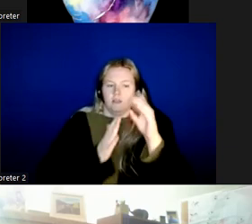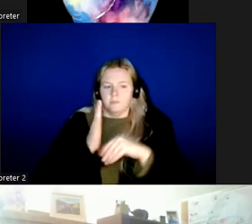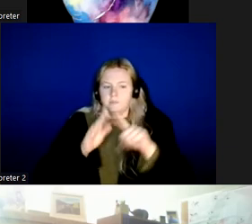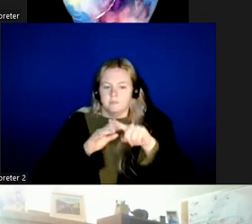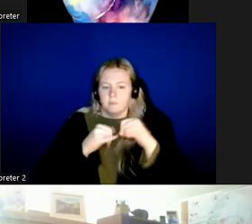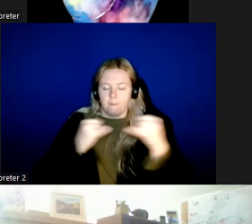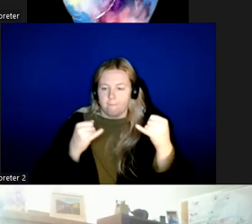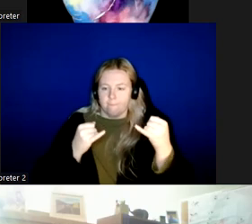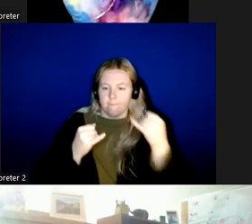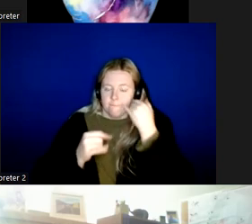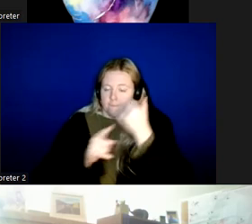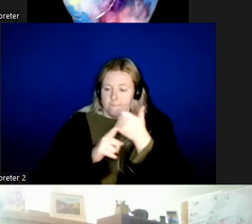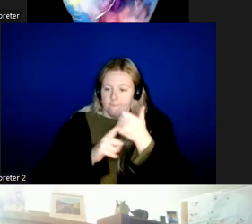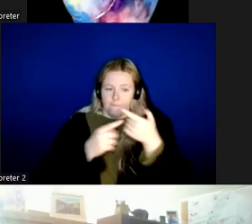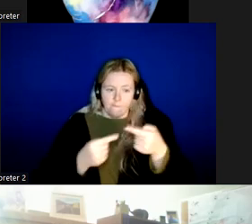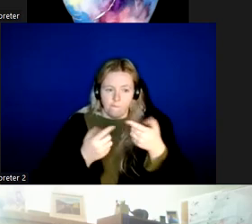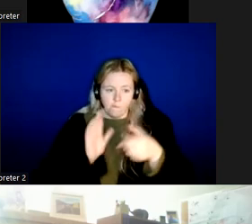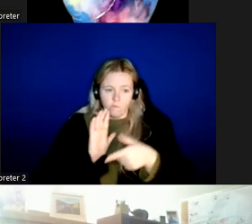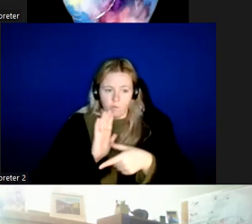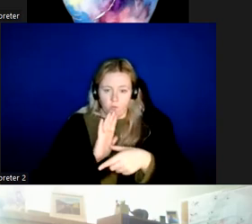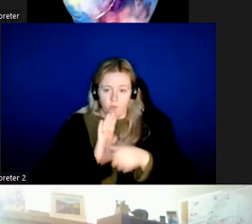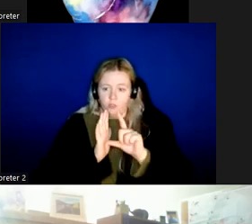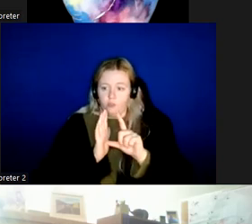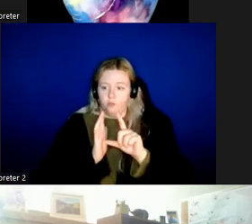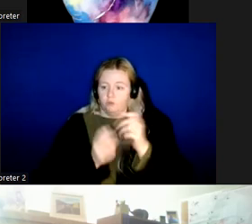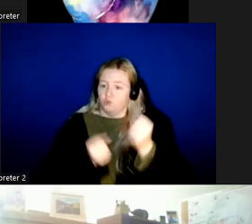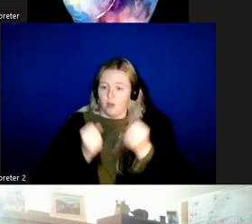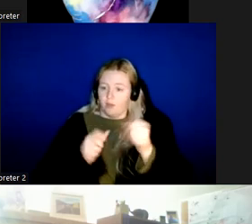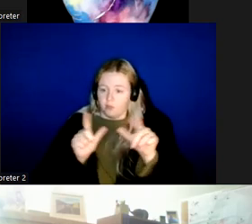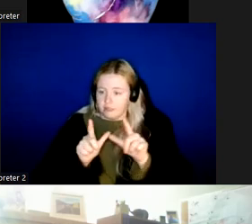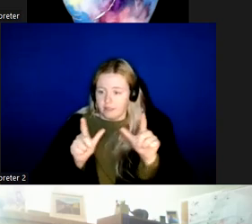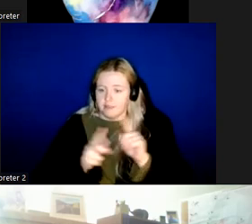to, renew your driver's license or,